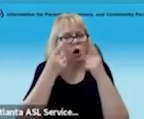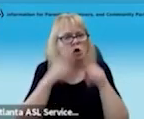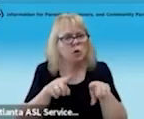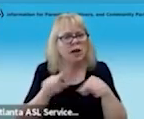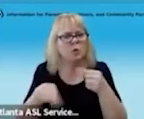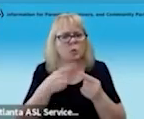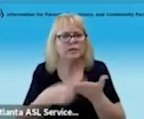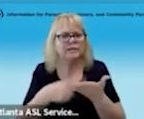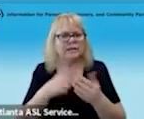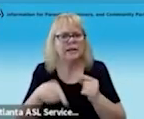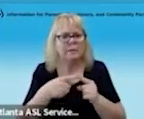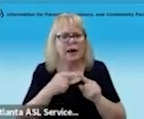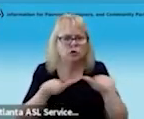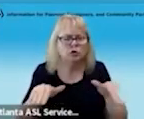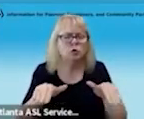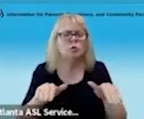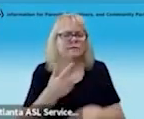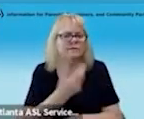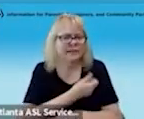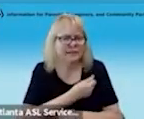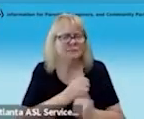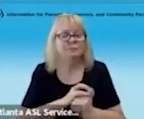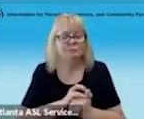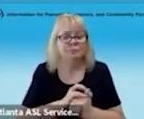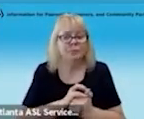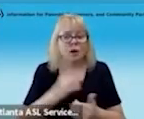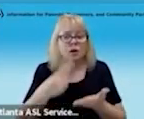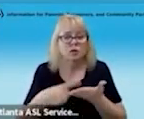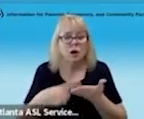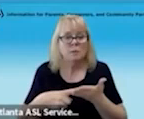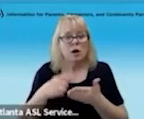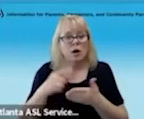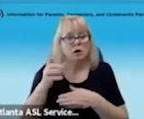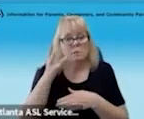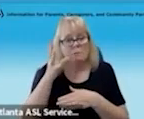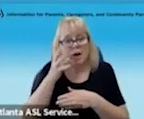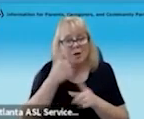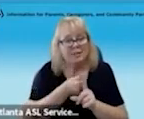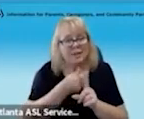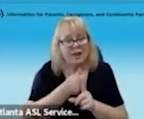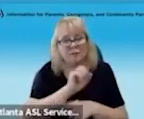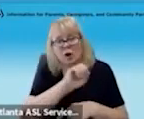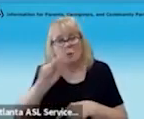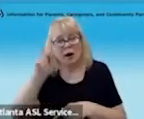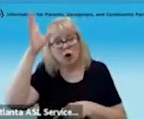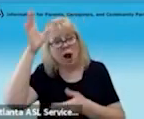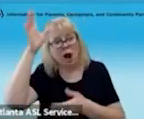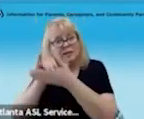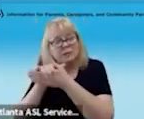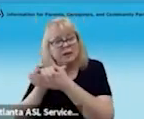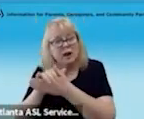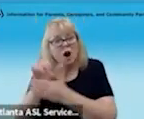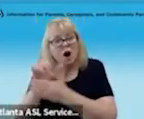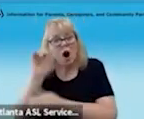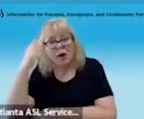participant for outreach education. So we include the different part. We want to make sure that all the families are on board when we talk